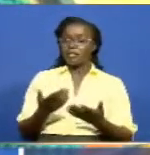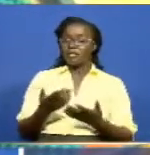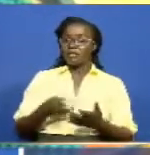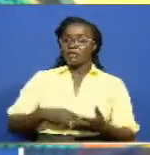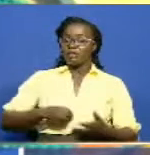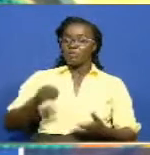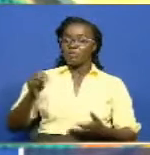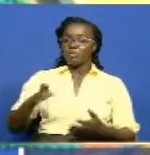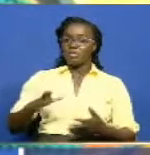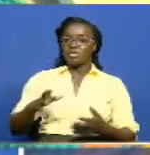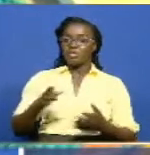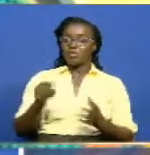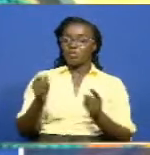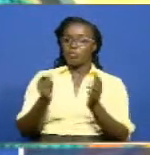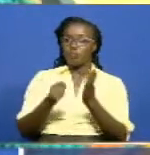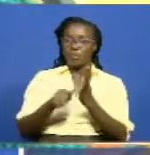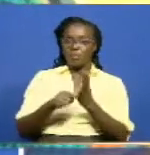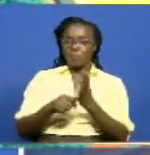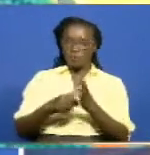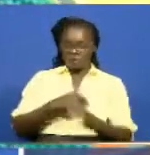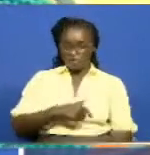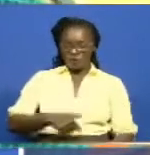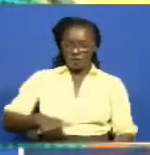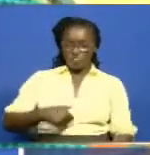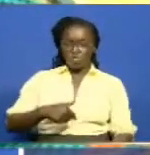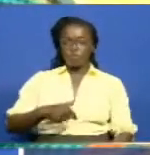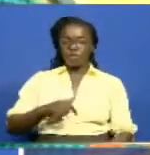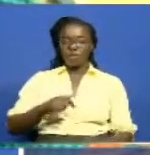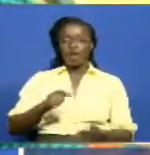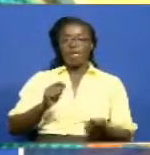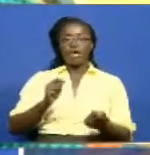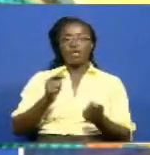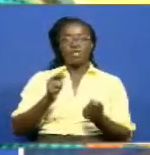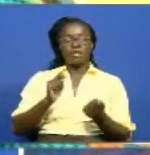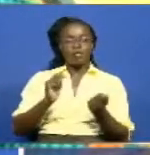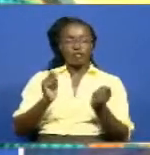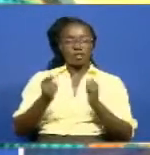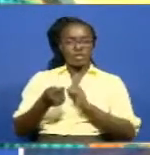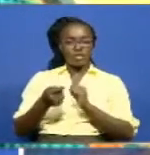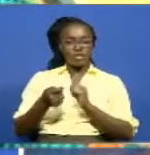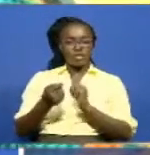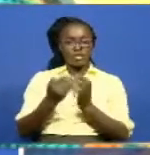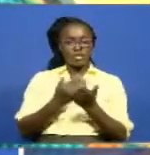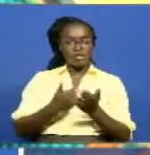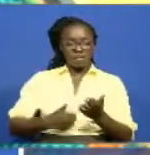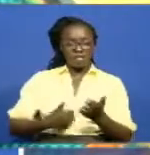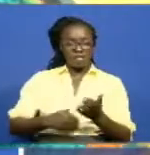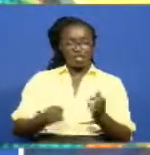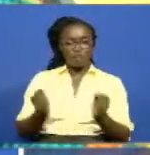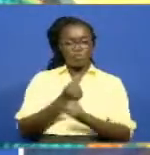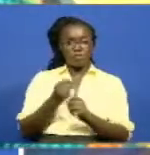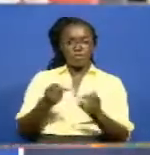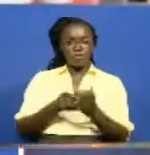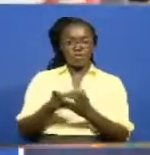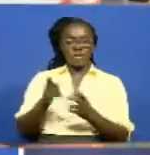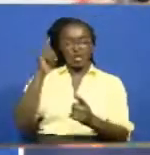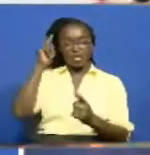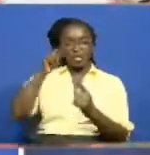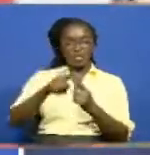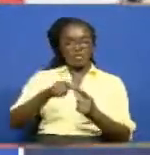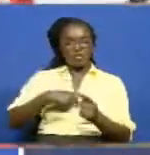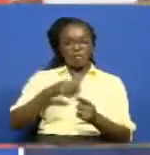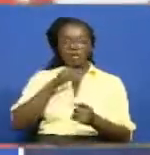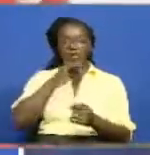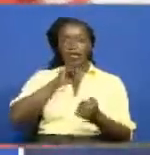and that I had a complication in my womb and needed corrective surgery, a surgery I could not afford until my husband died. Some